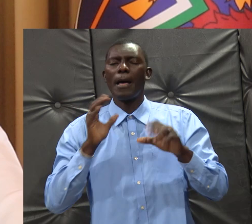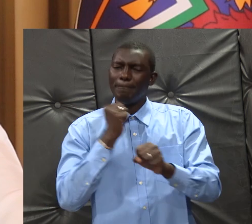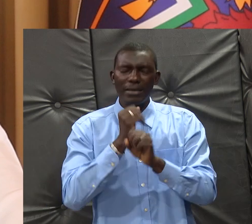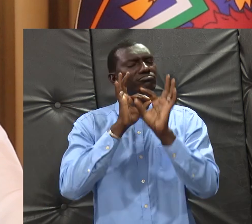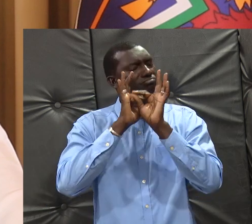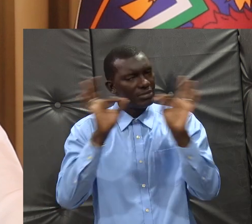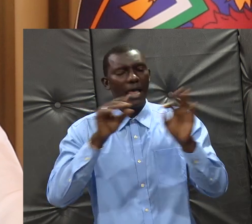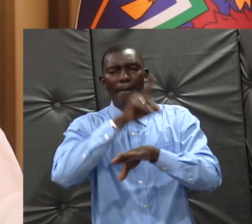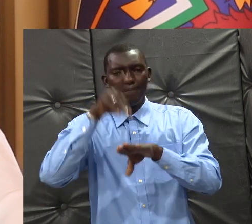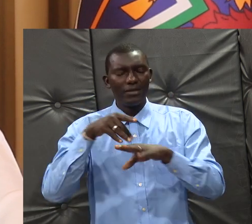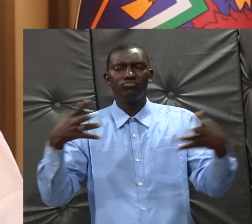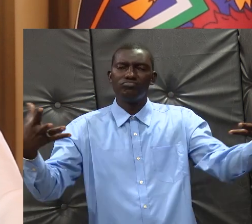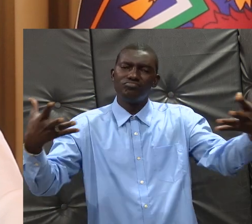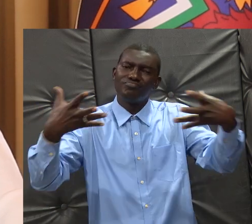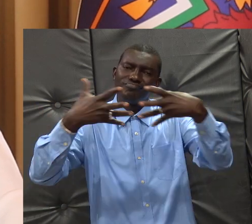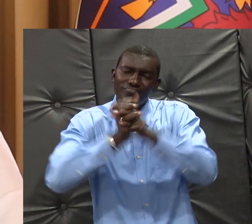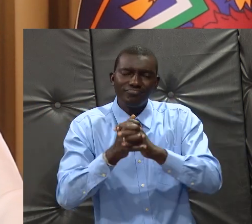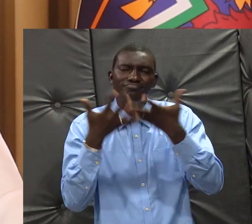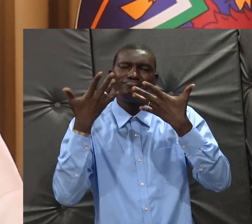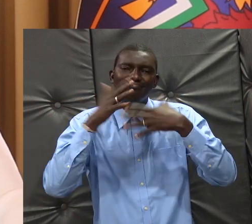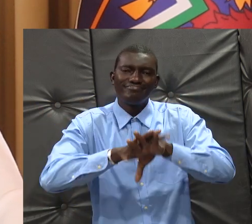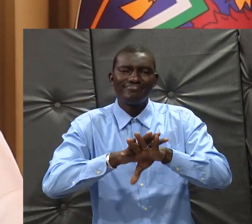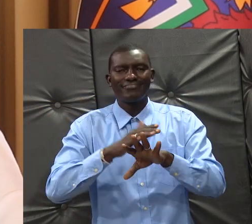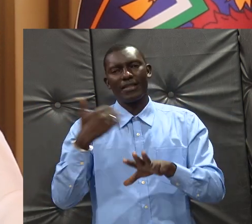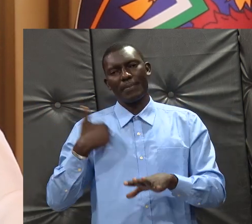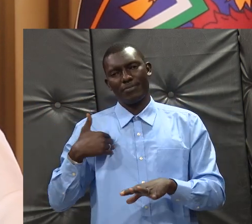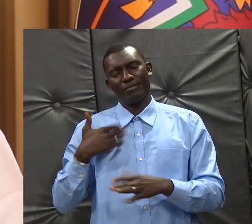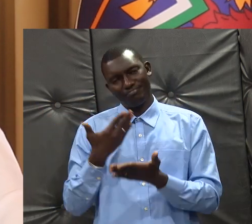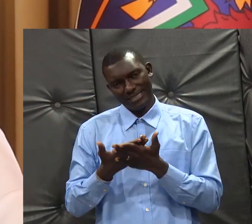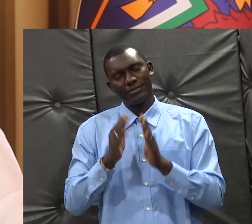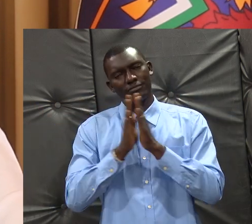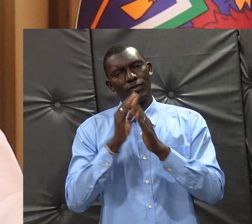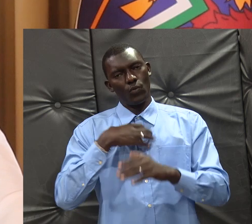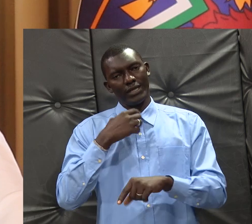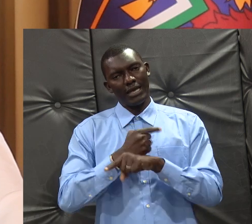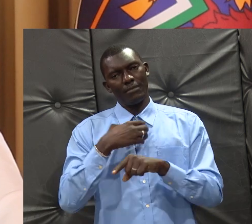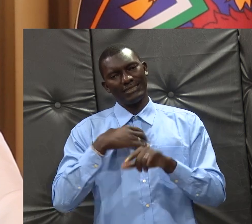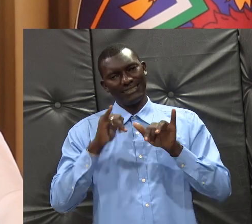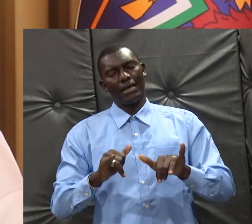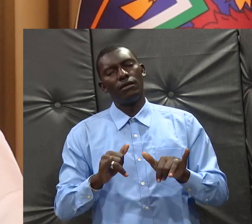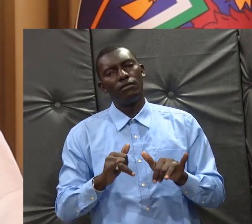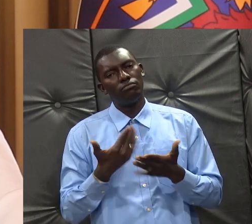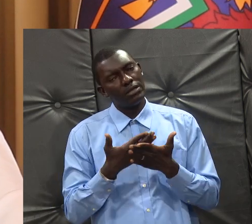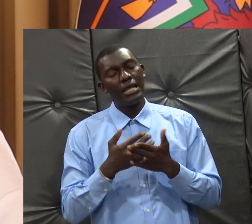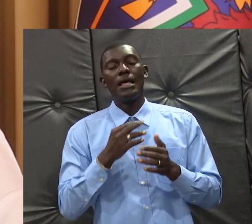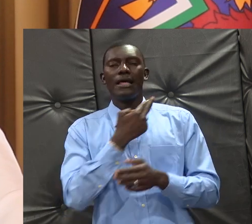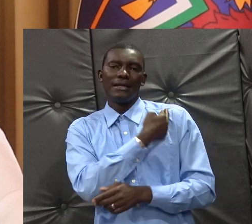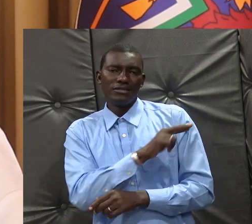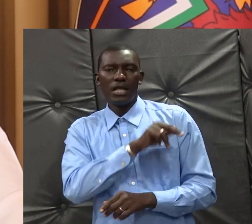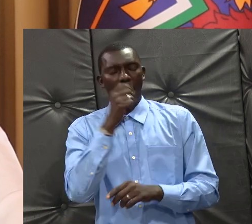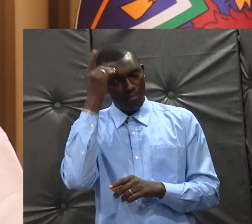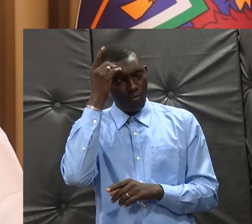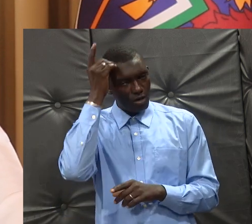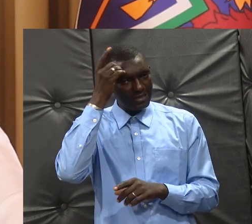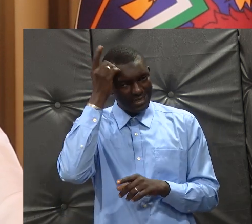association do not make us different citizens, no matter what we believe in, how we live, and